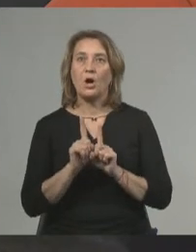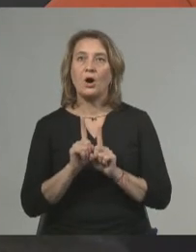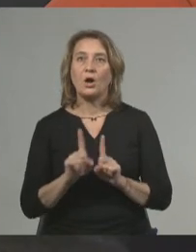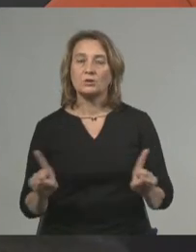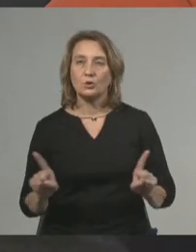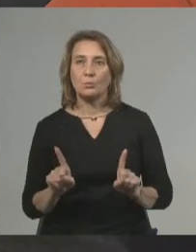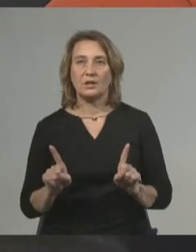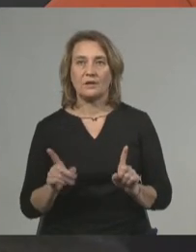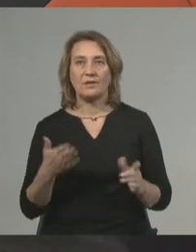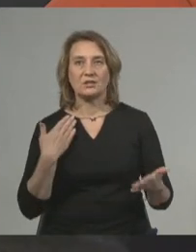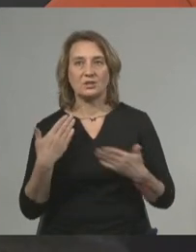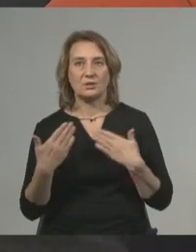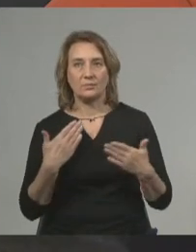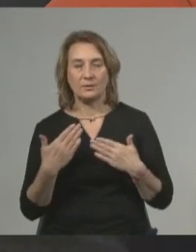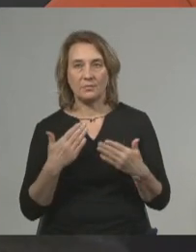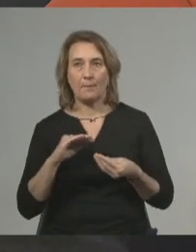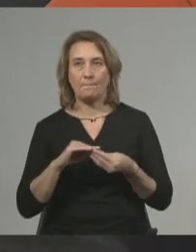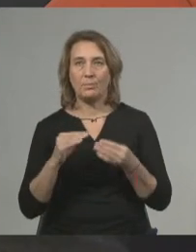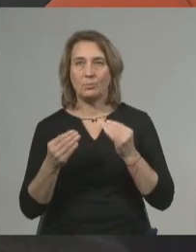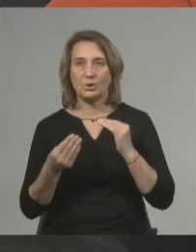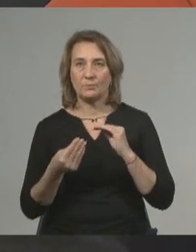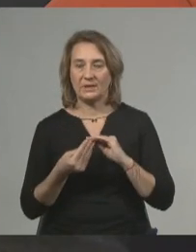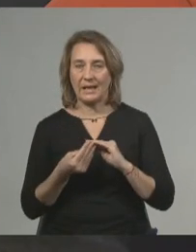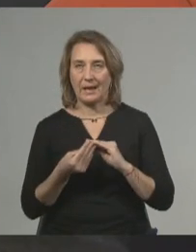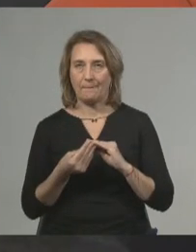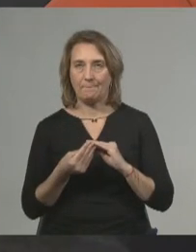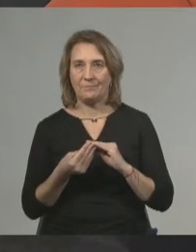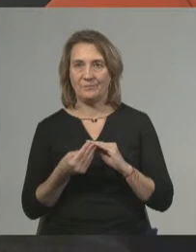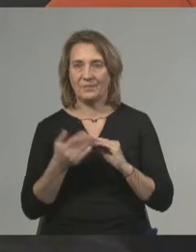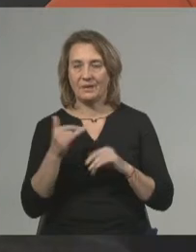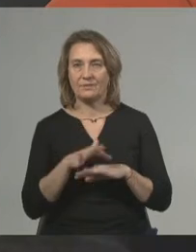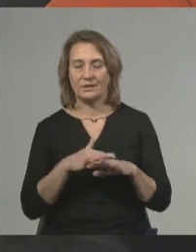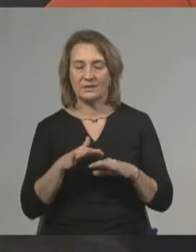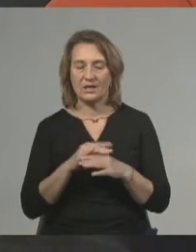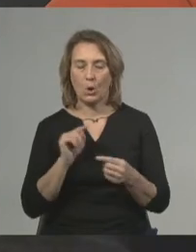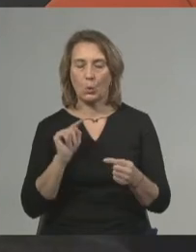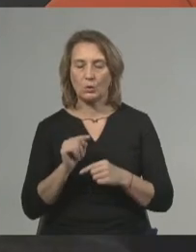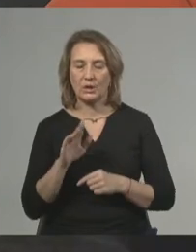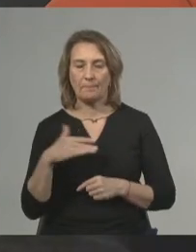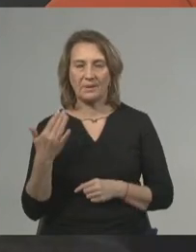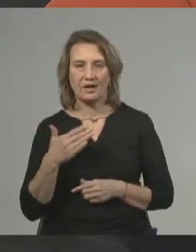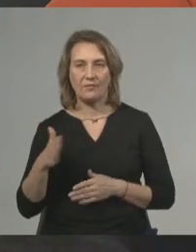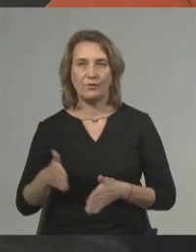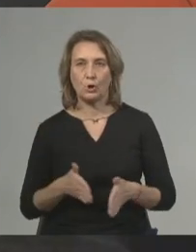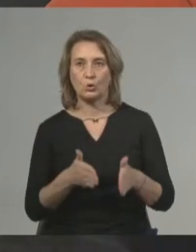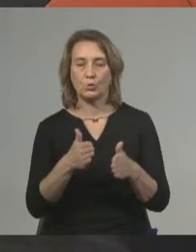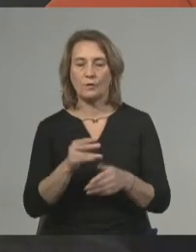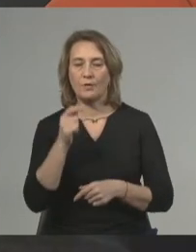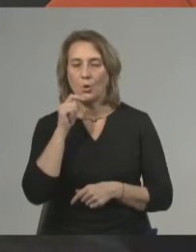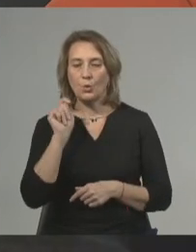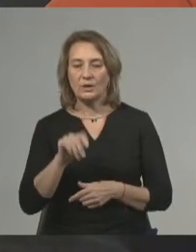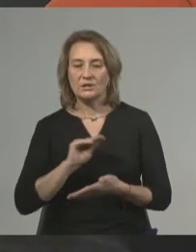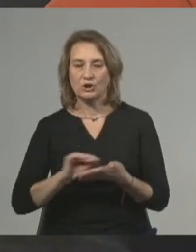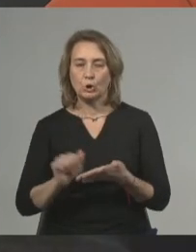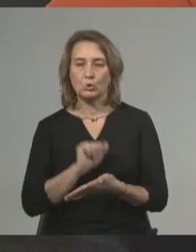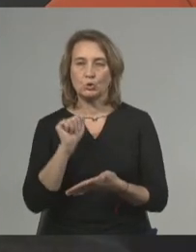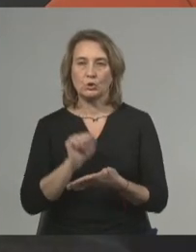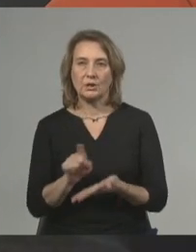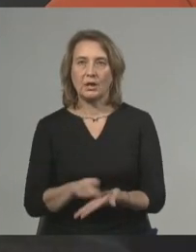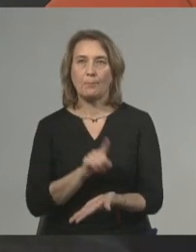nationalism i think the most important thing for ukrainian media ukrainian journalists to start doing more of